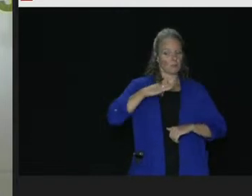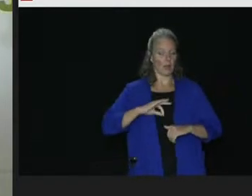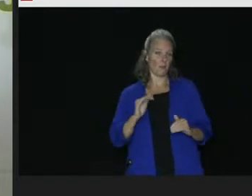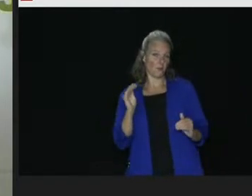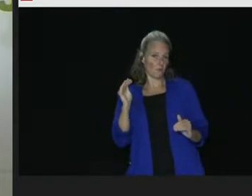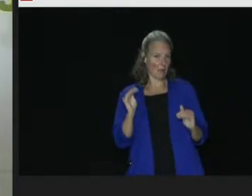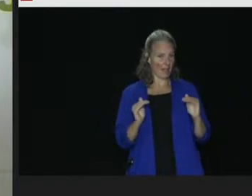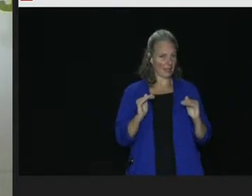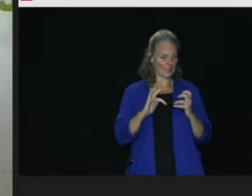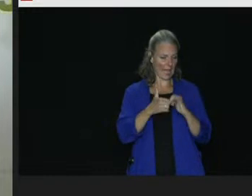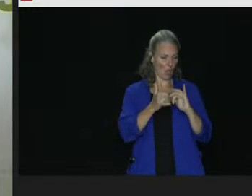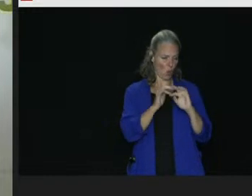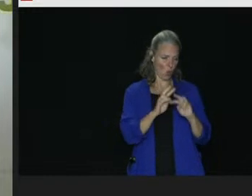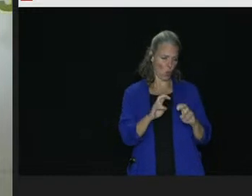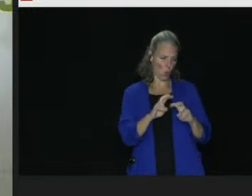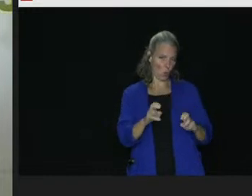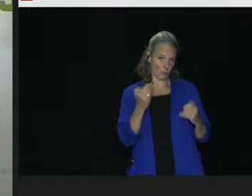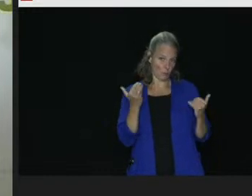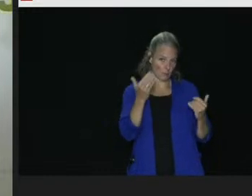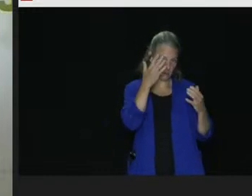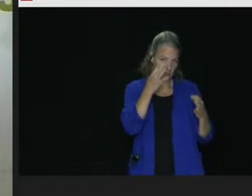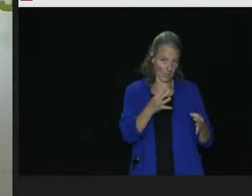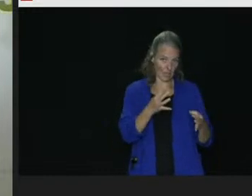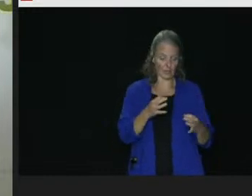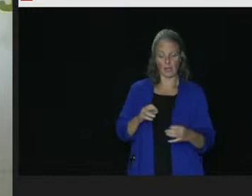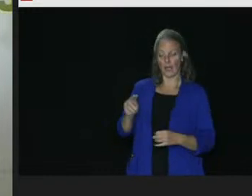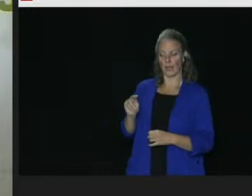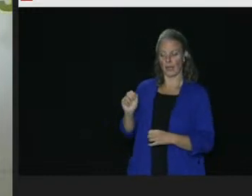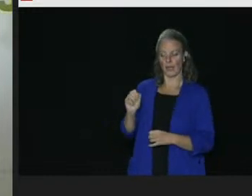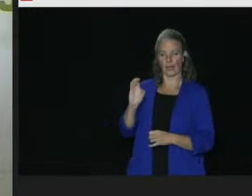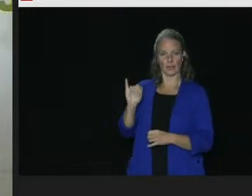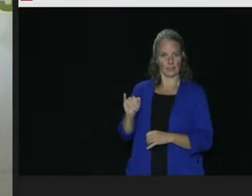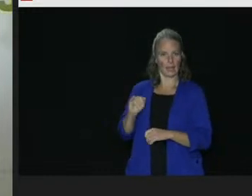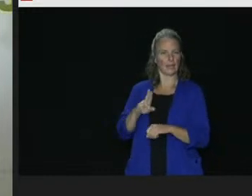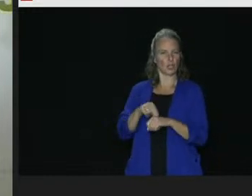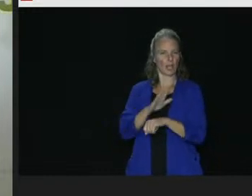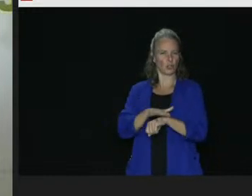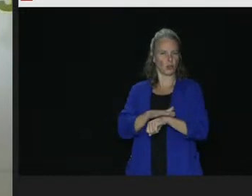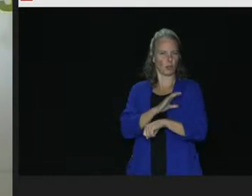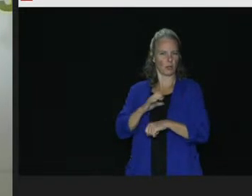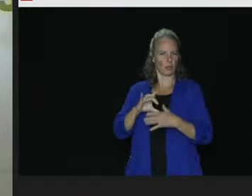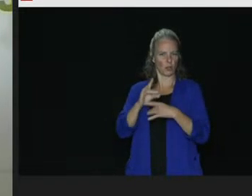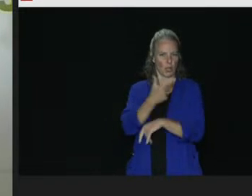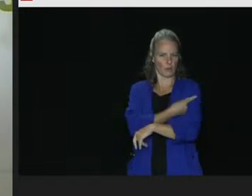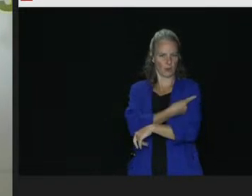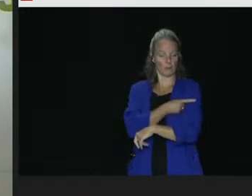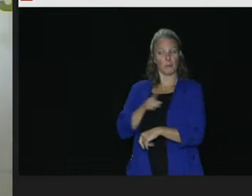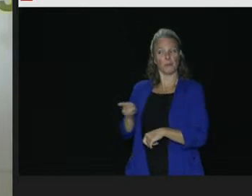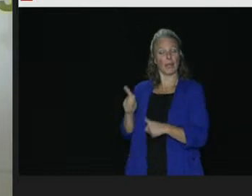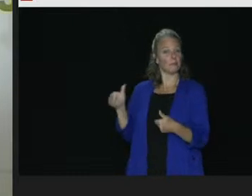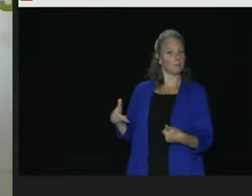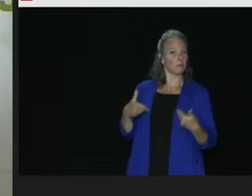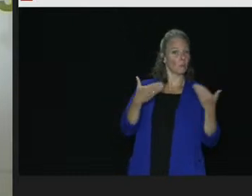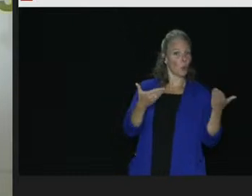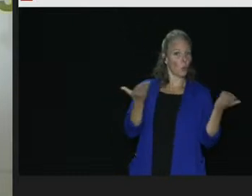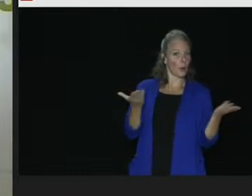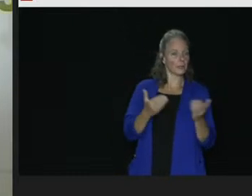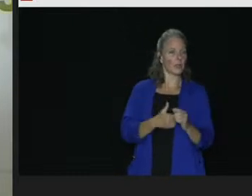Advisory Committee on Immunization indicated that we should explain to individuals